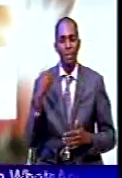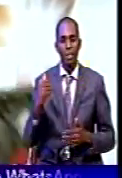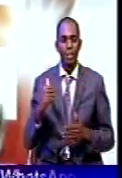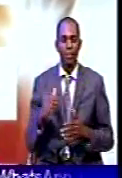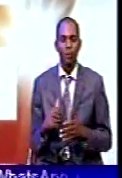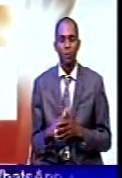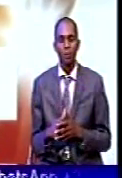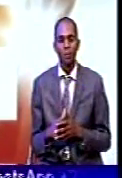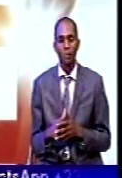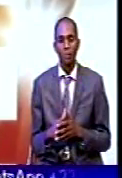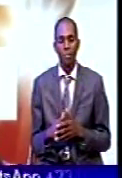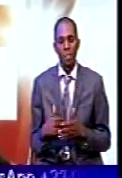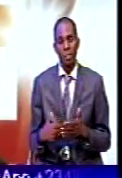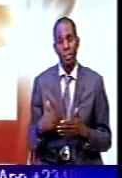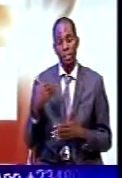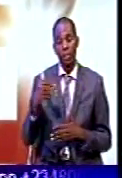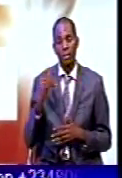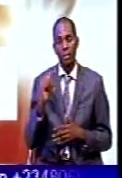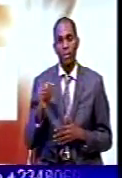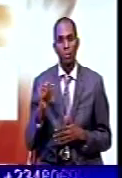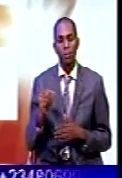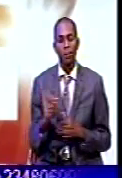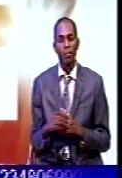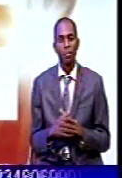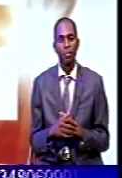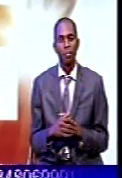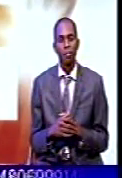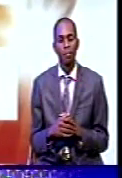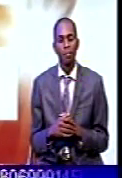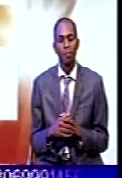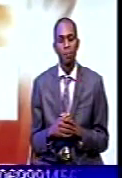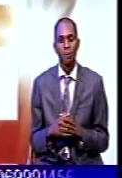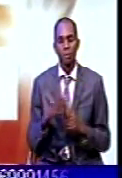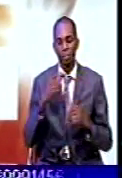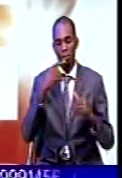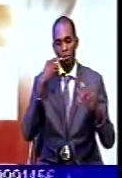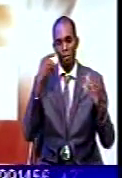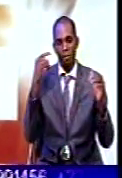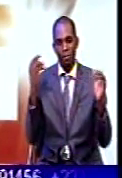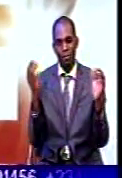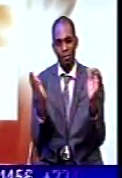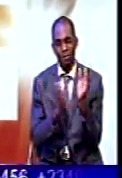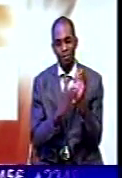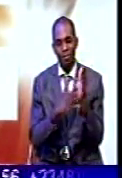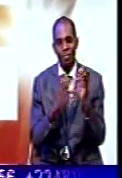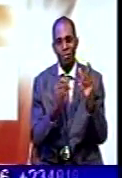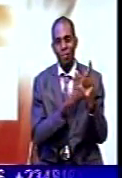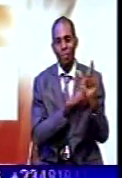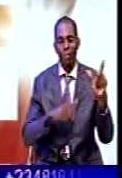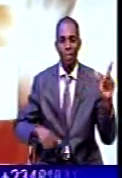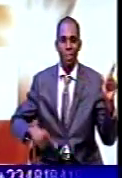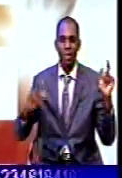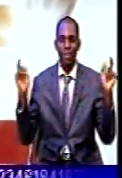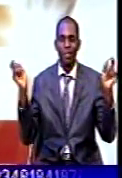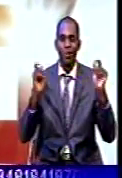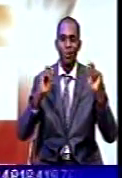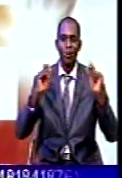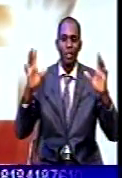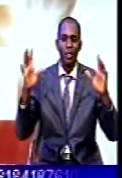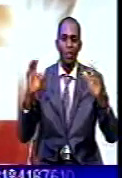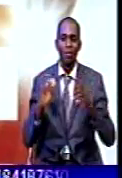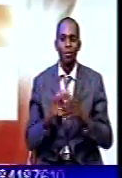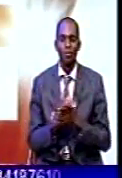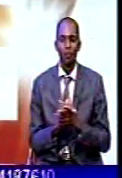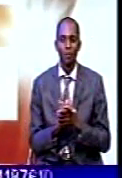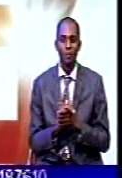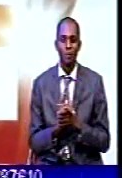My left side, here, lower abdomen, was paining me severely. I couldn't walk. The